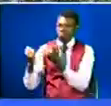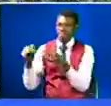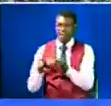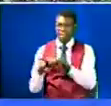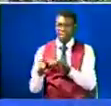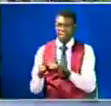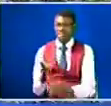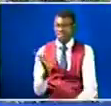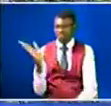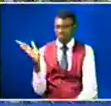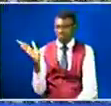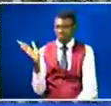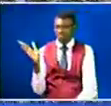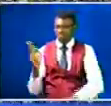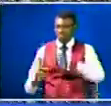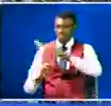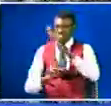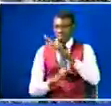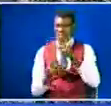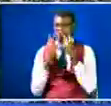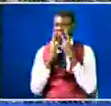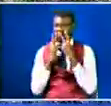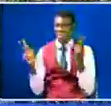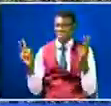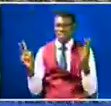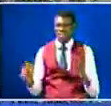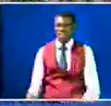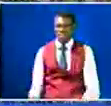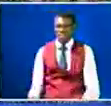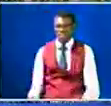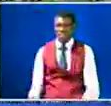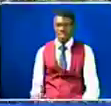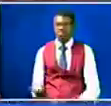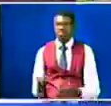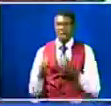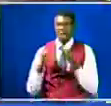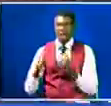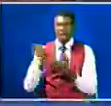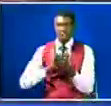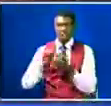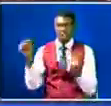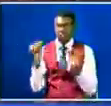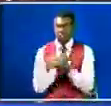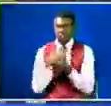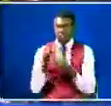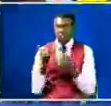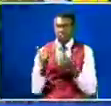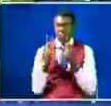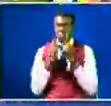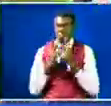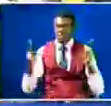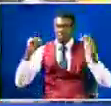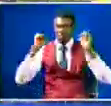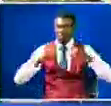This is the bridge of peace, standing on steel, too hard to bring down, and now a peace deal that hopes